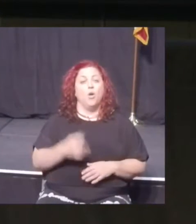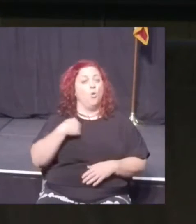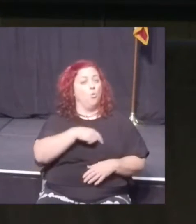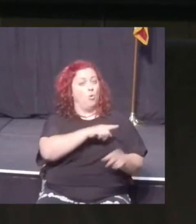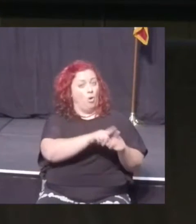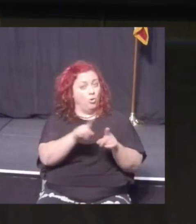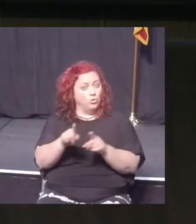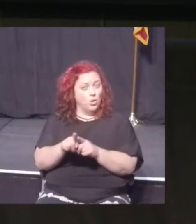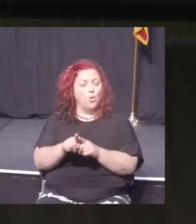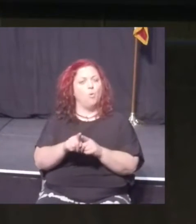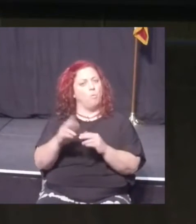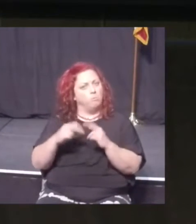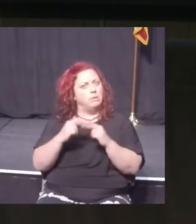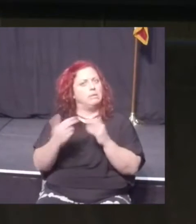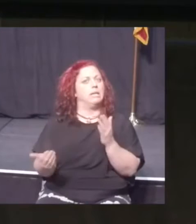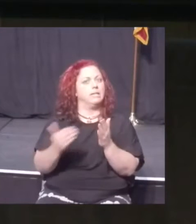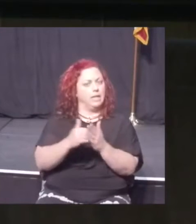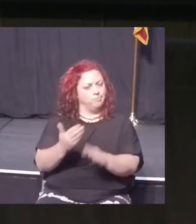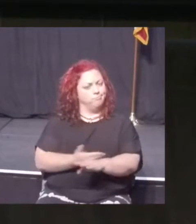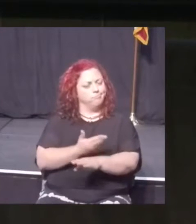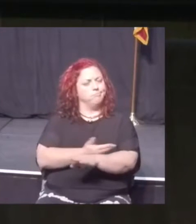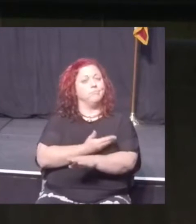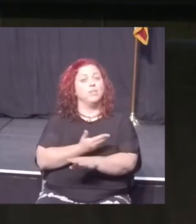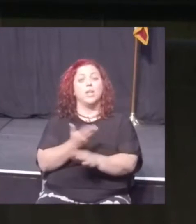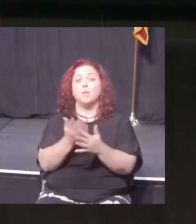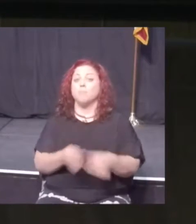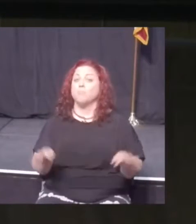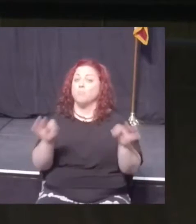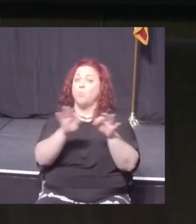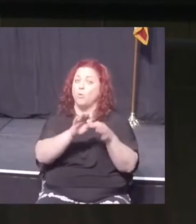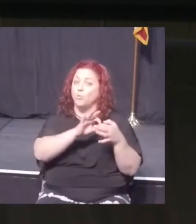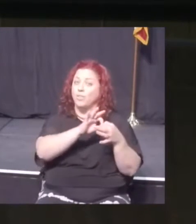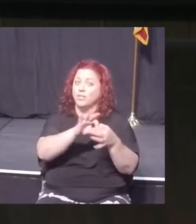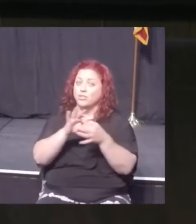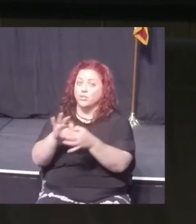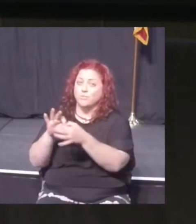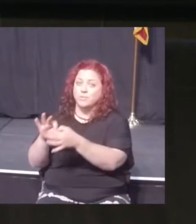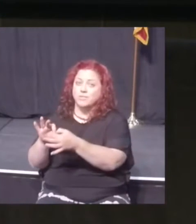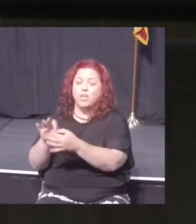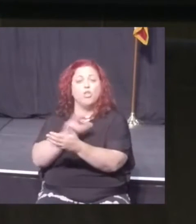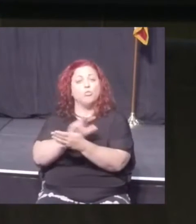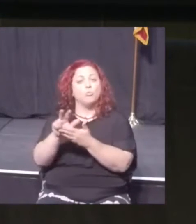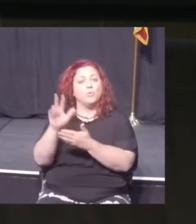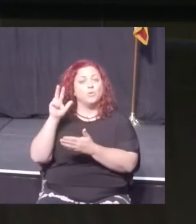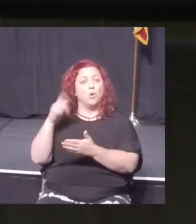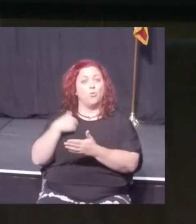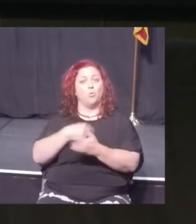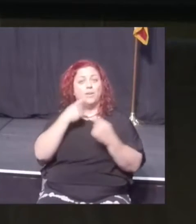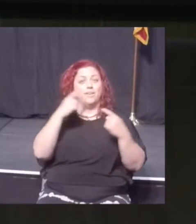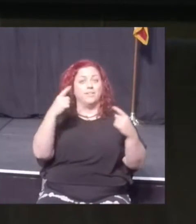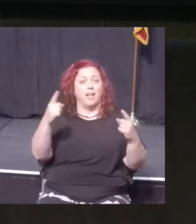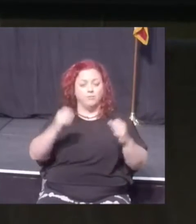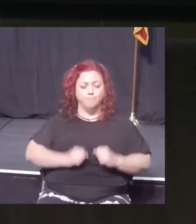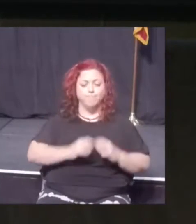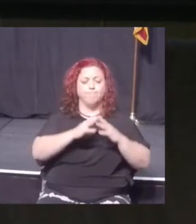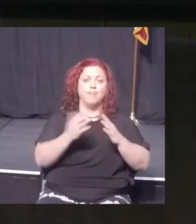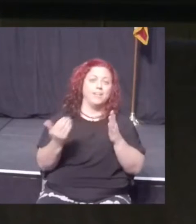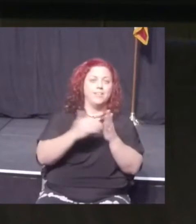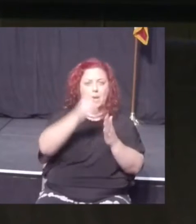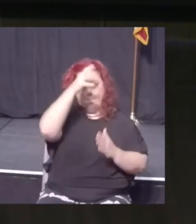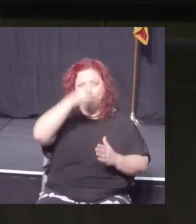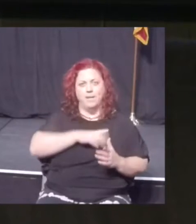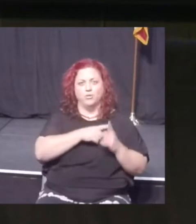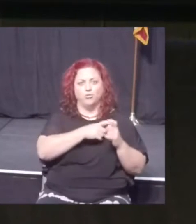We are also rebuilding important relationships. 3 weeks ago, we announced the reinstatement of men's track and